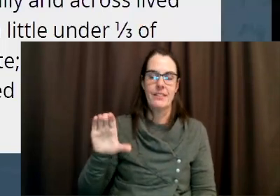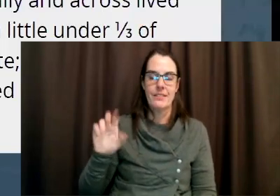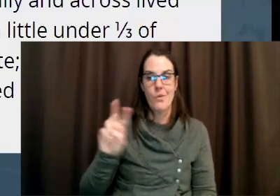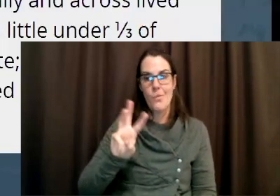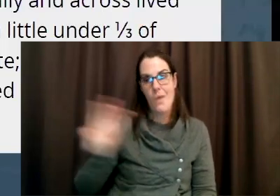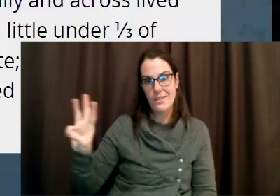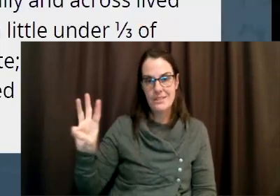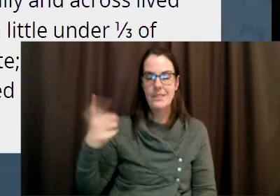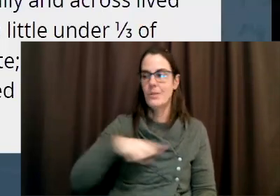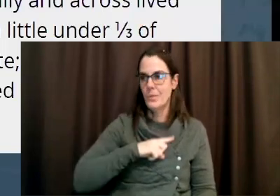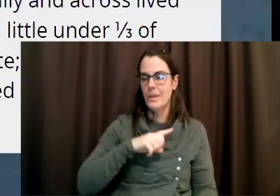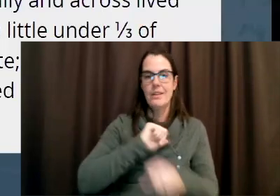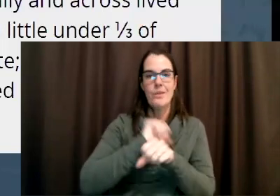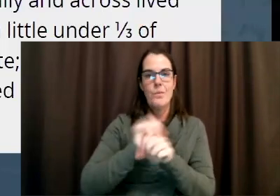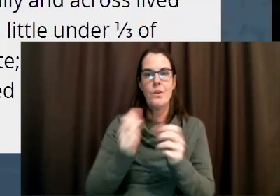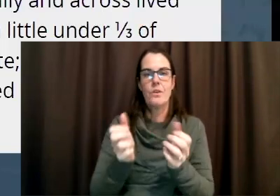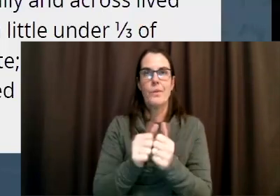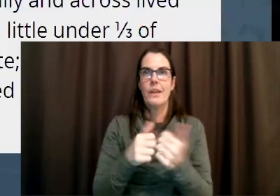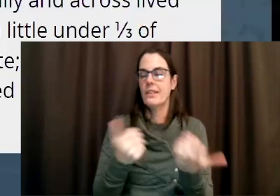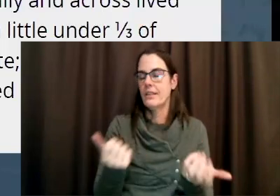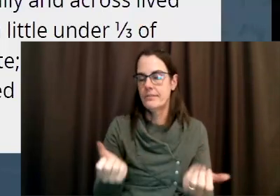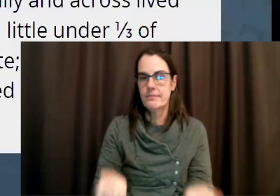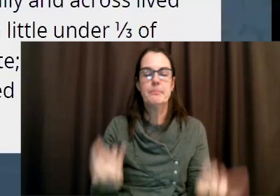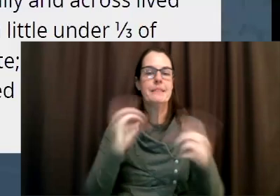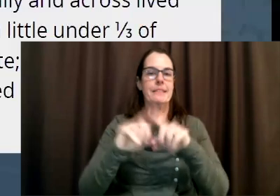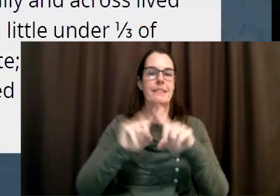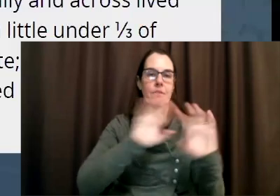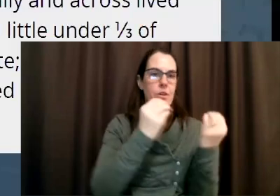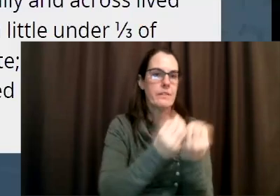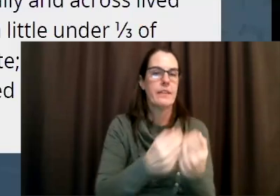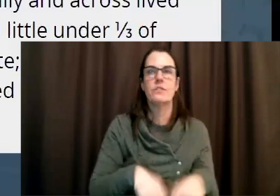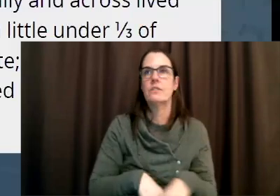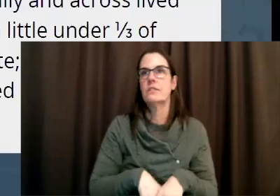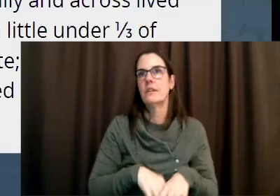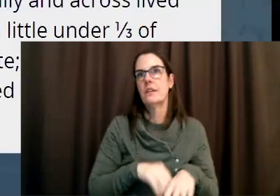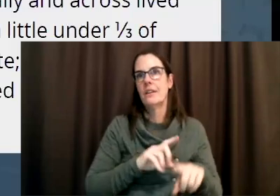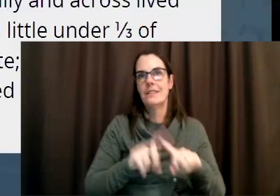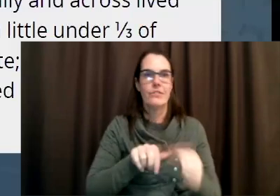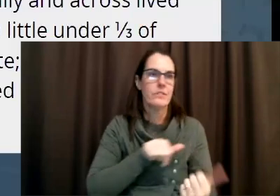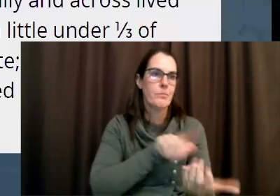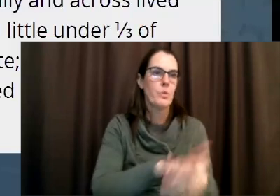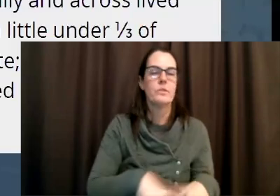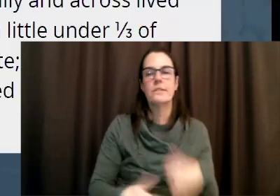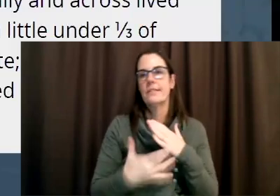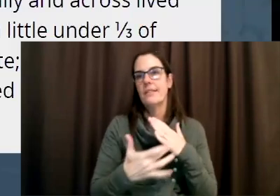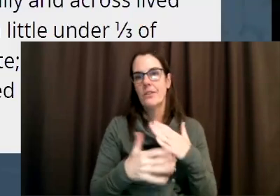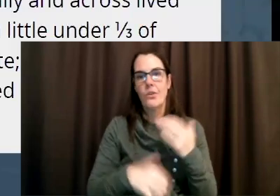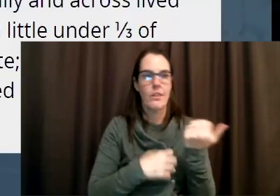dozens of organizations in a variety of capacities, so technical assistance support related to